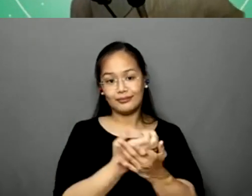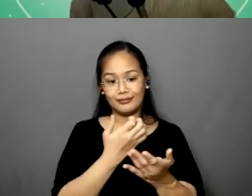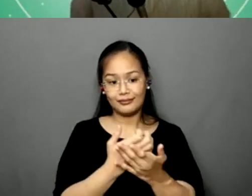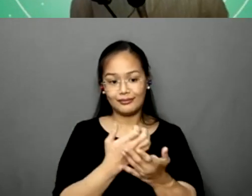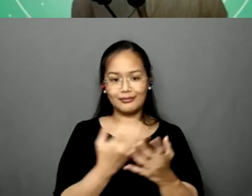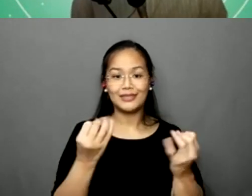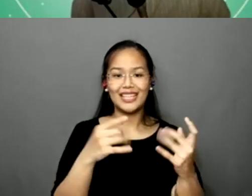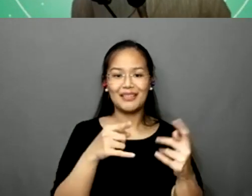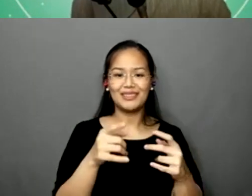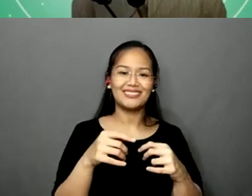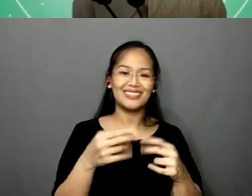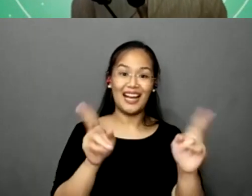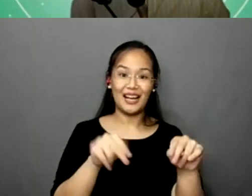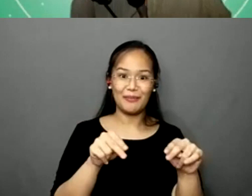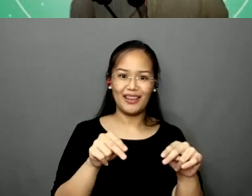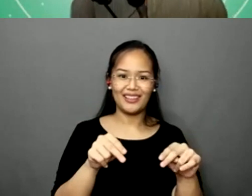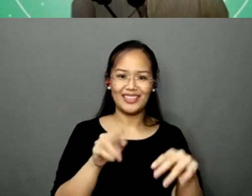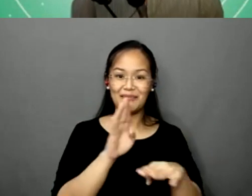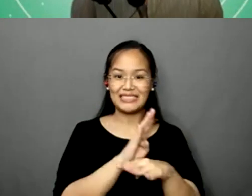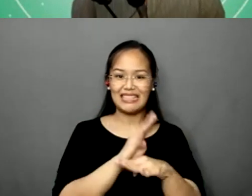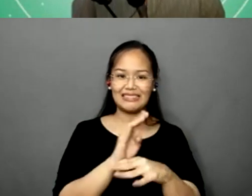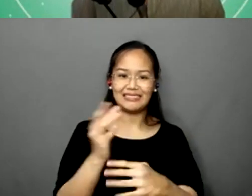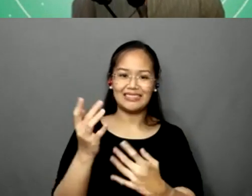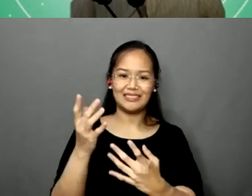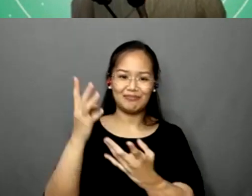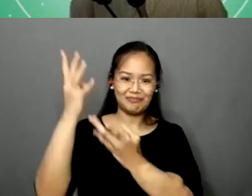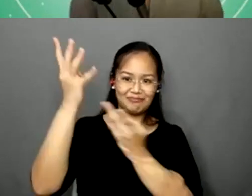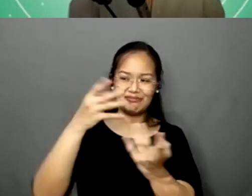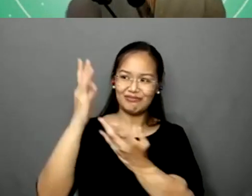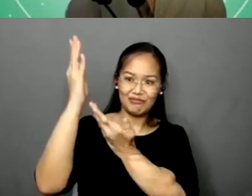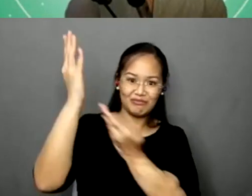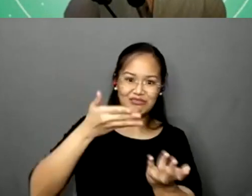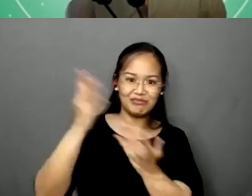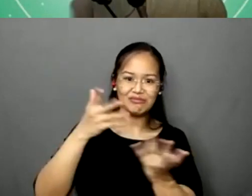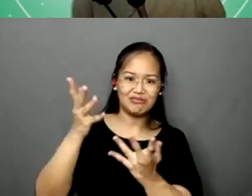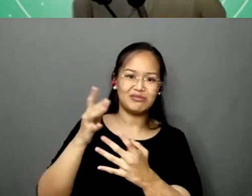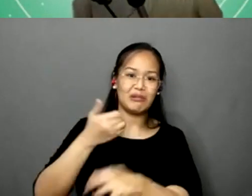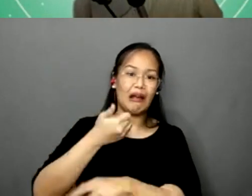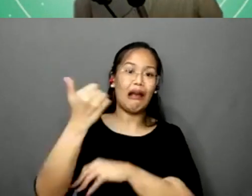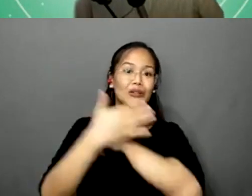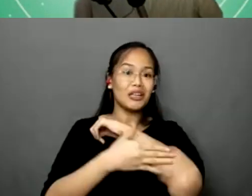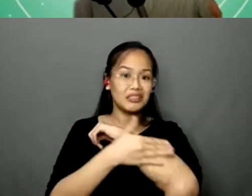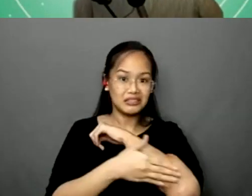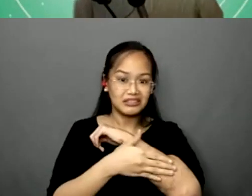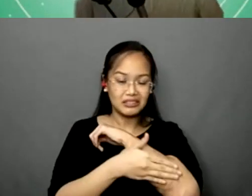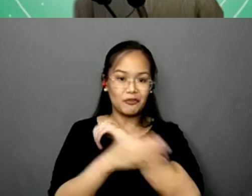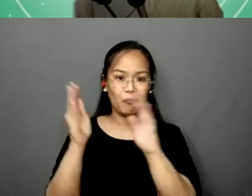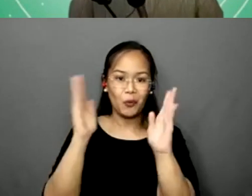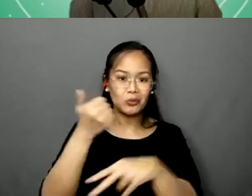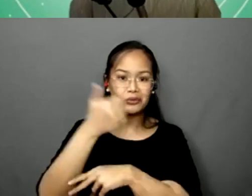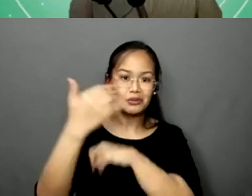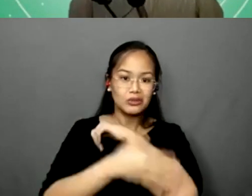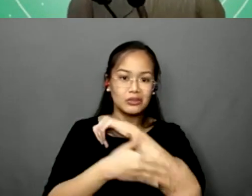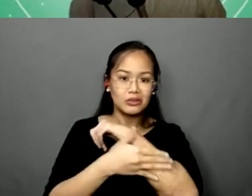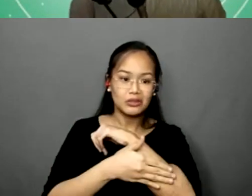resell, which creates an influx of products that result to waste. In turn, more products and more delivery